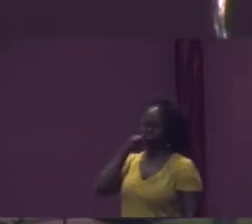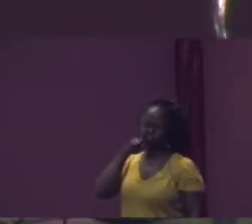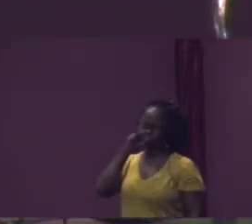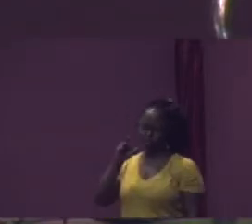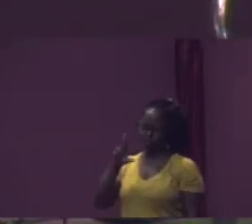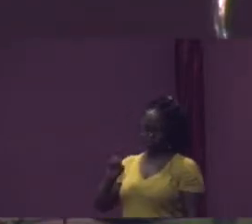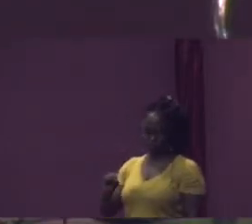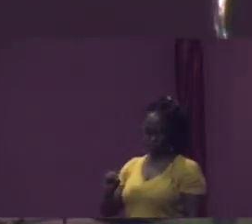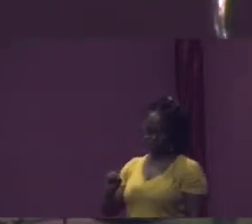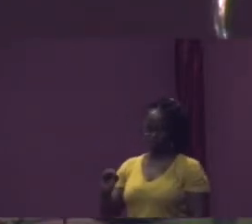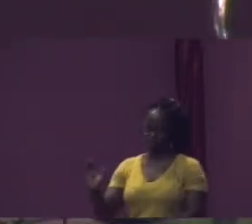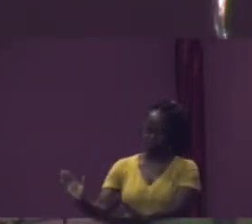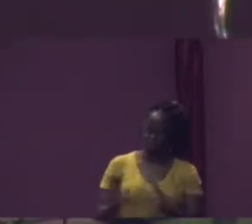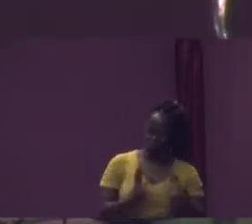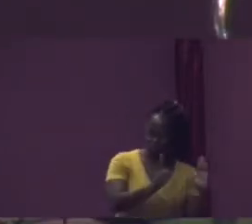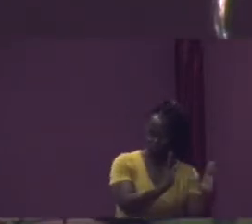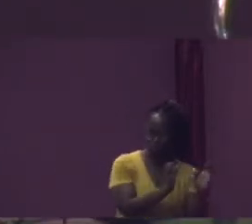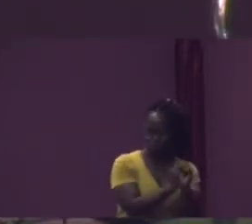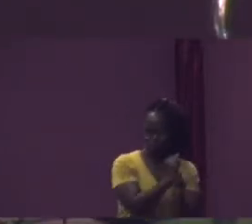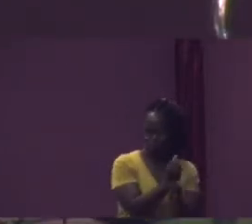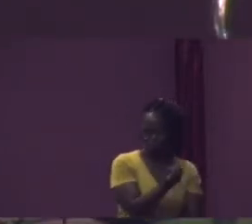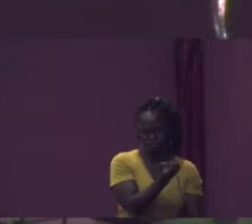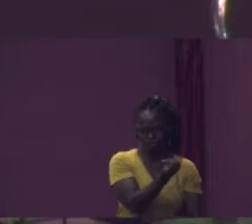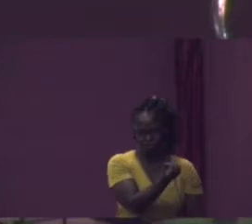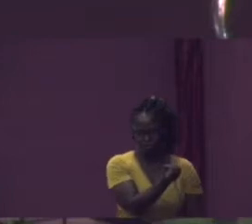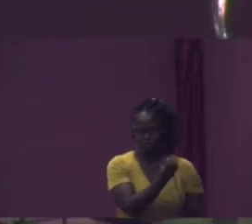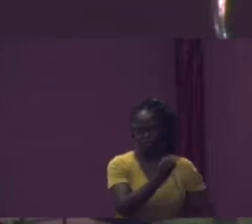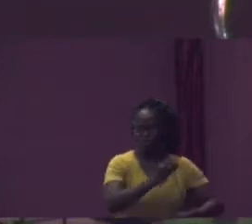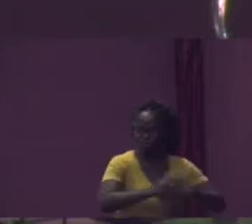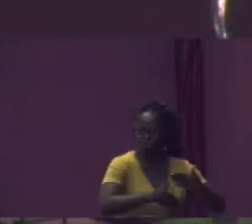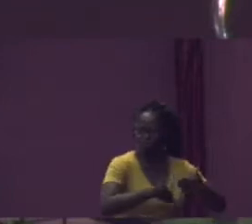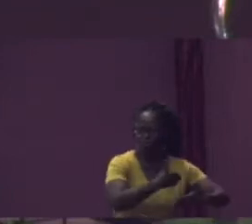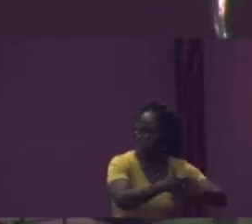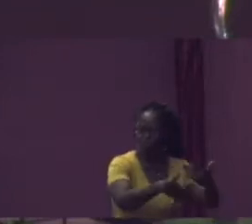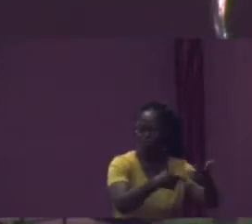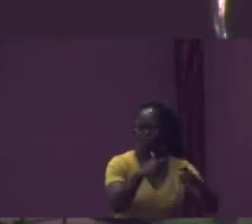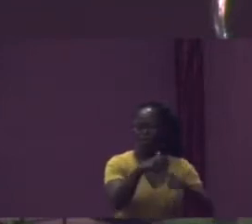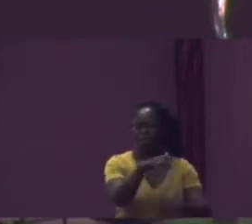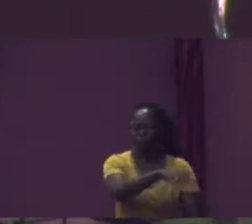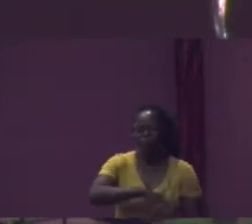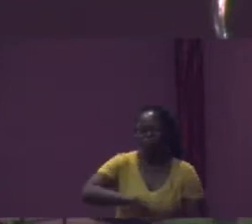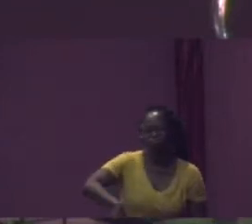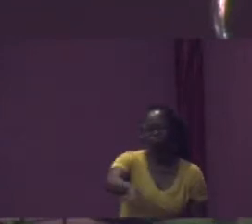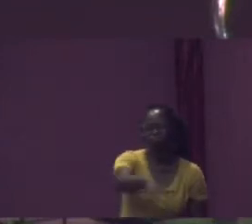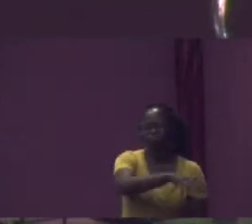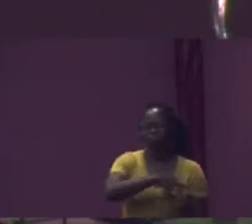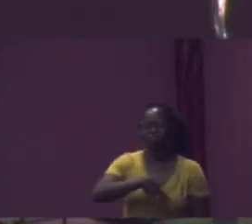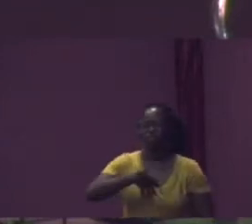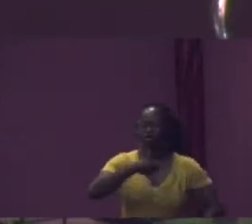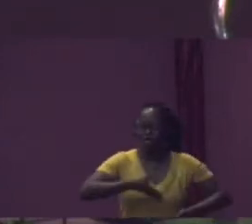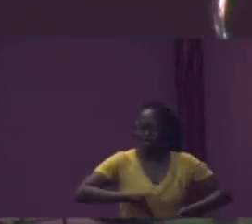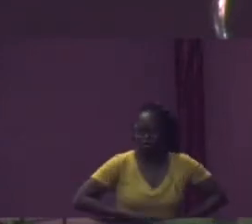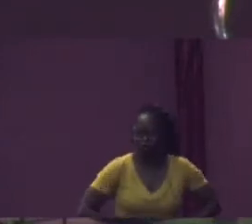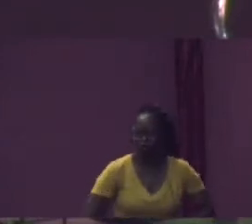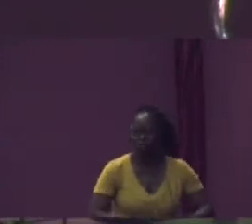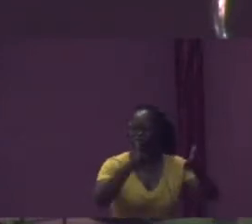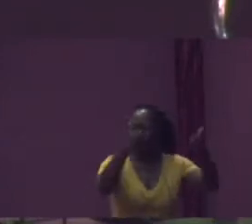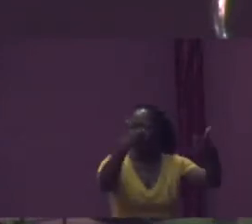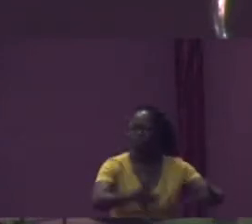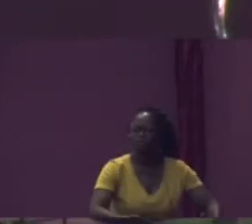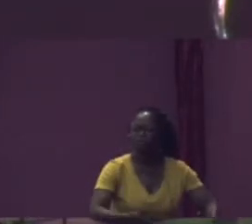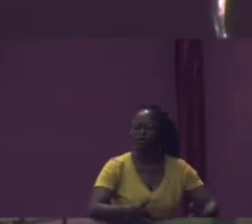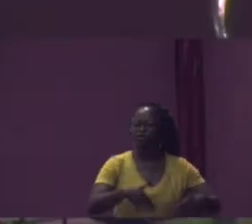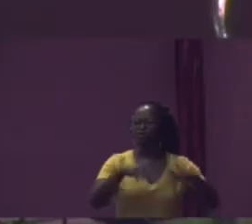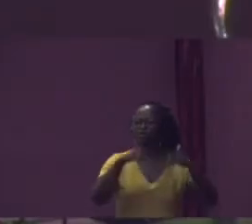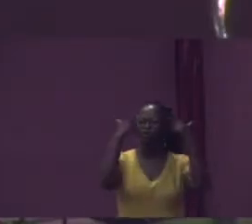while many physicians continued to describe childbirth as a natural phenomenon, medical discourse began referring to labor and